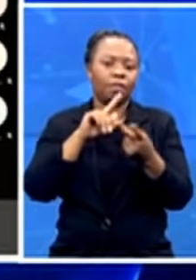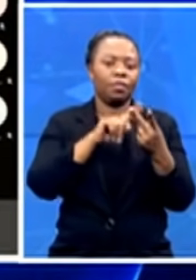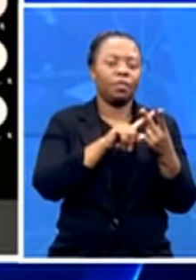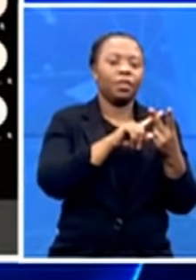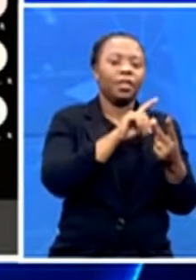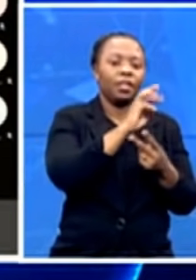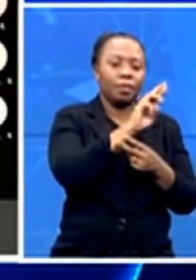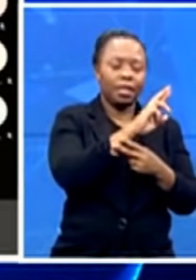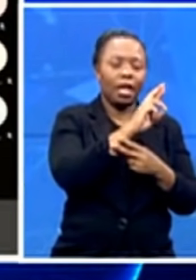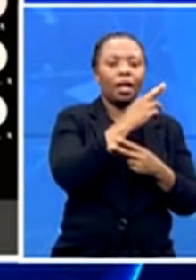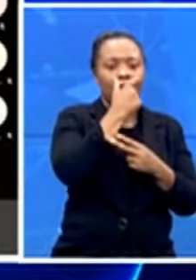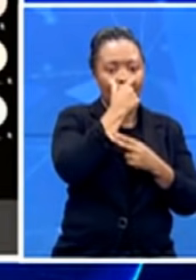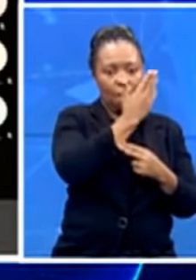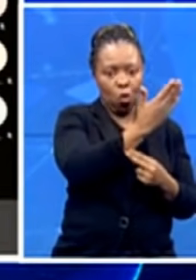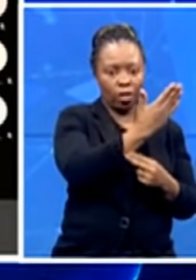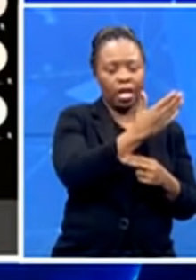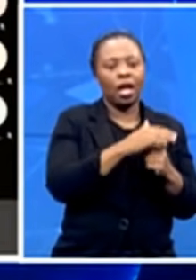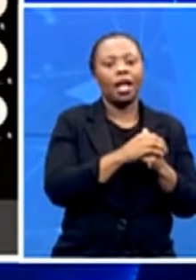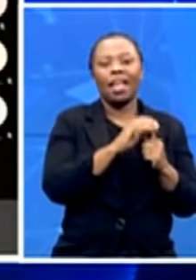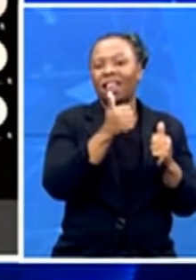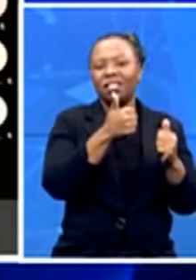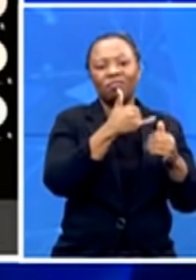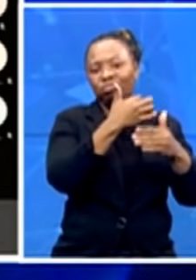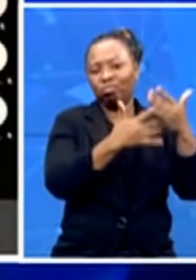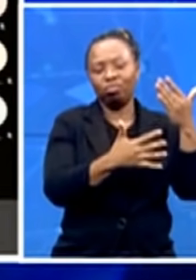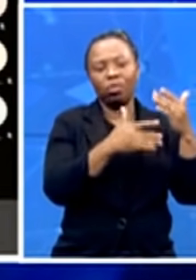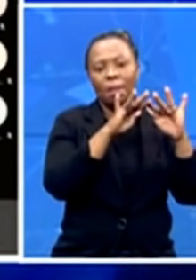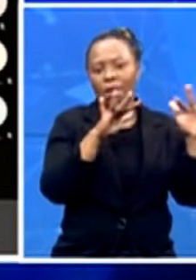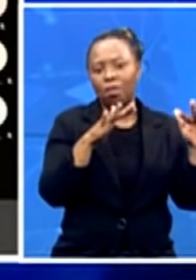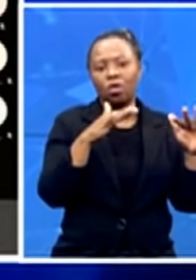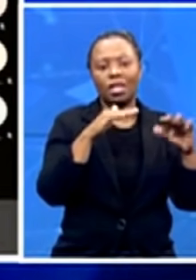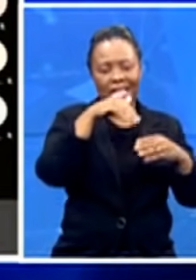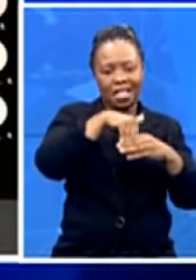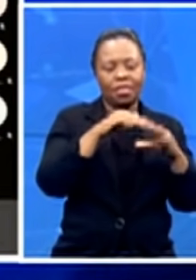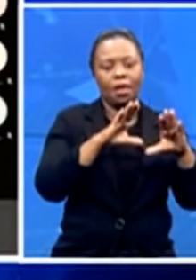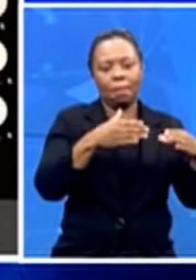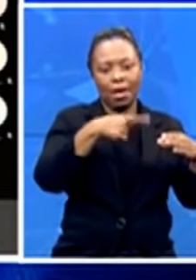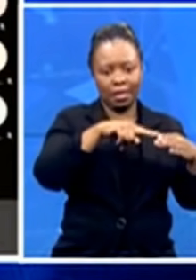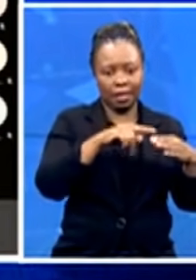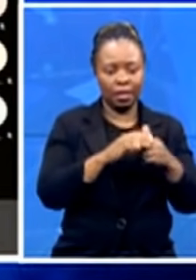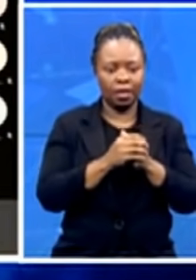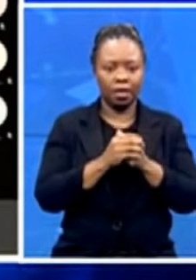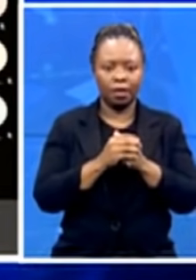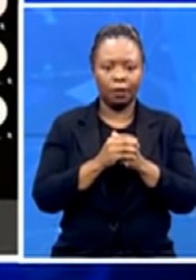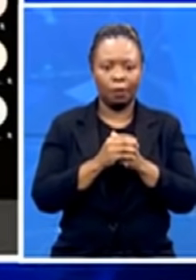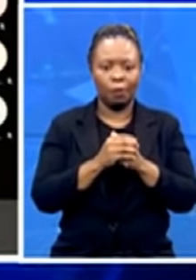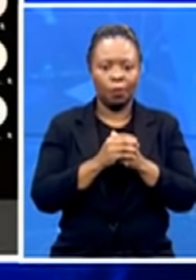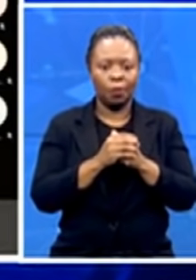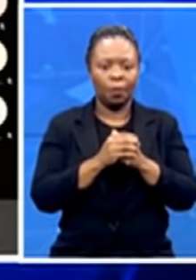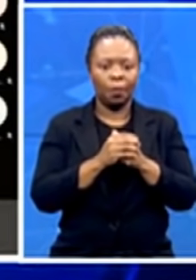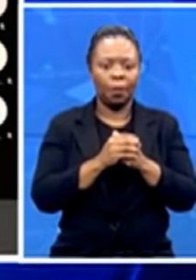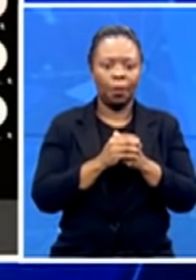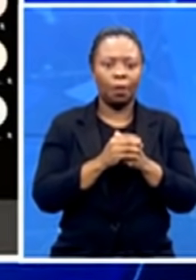thousands of others. In doing so, they reflect what suits the structure and the functioning of their